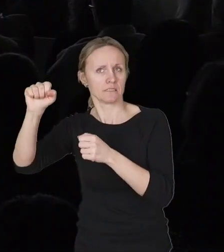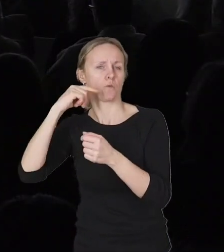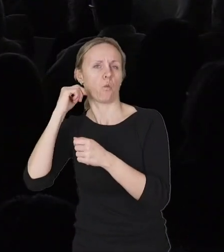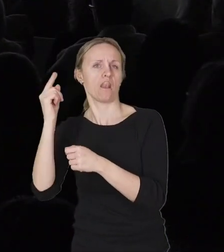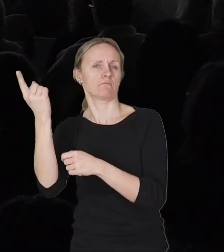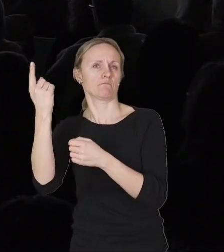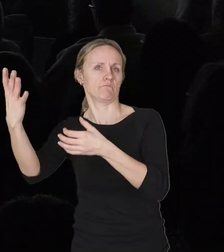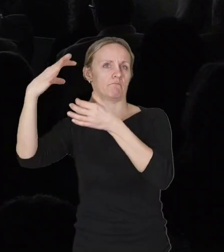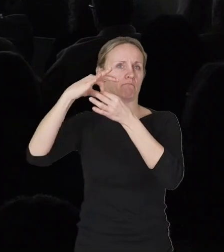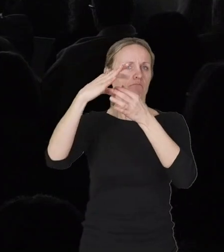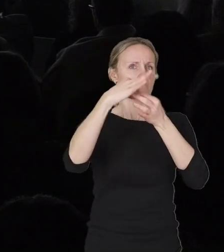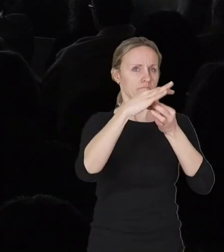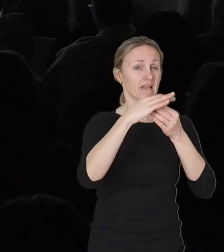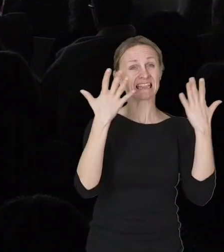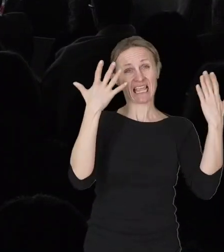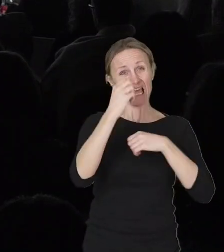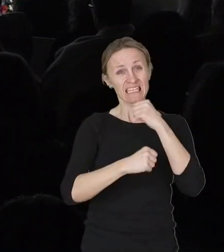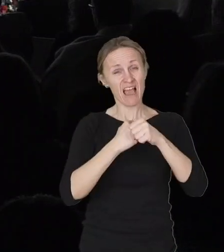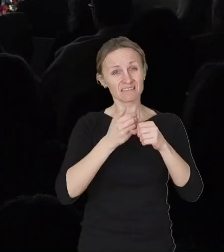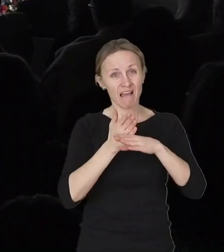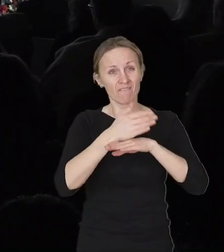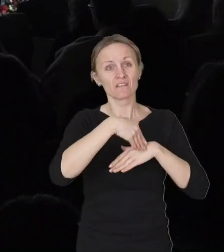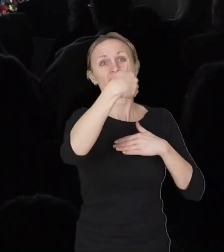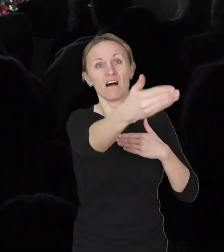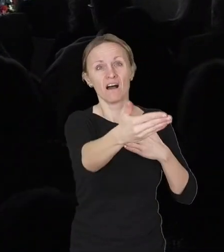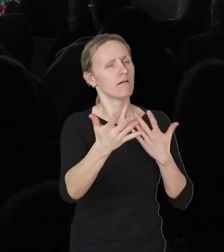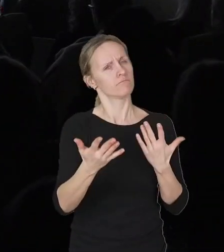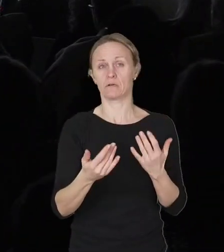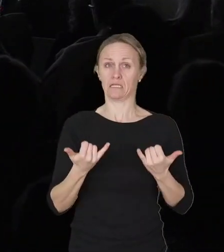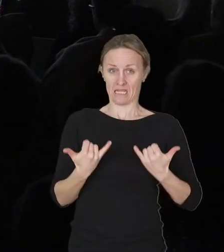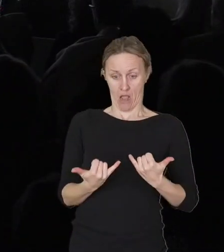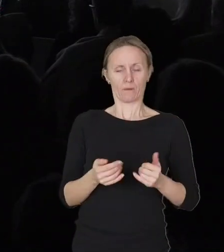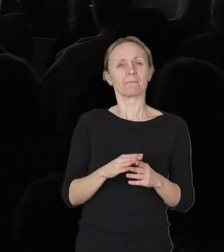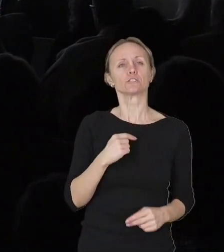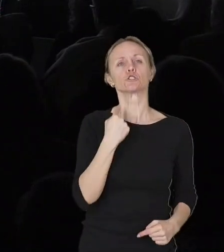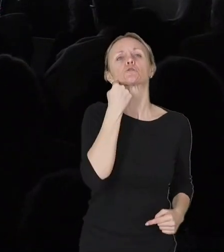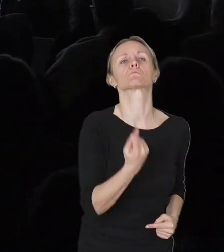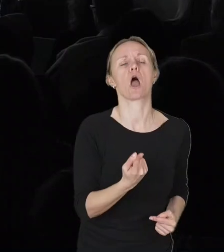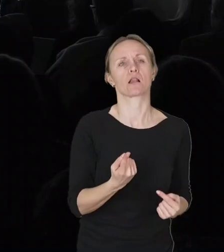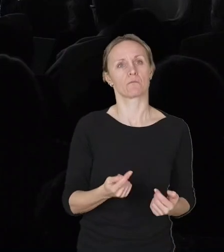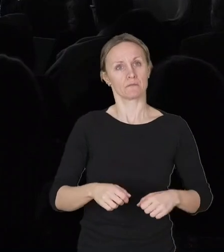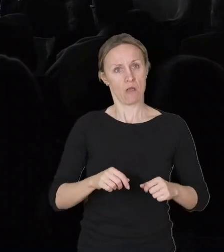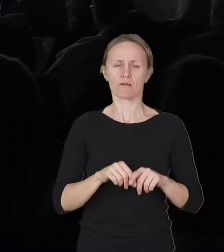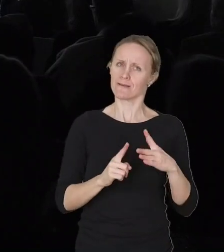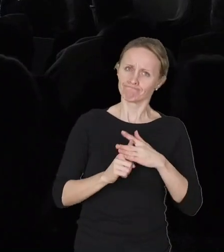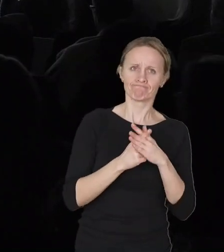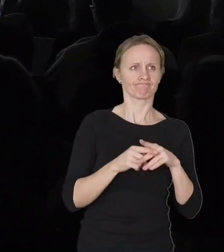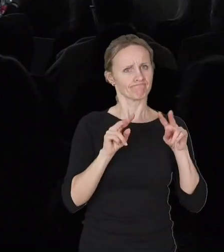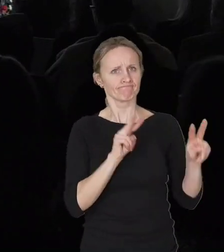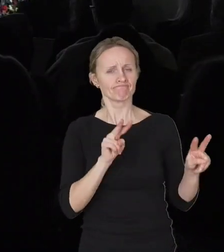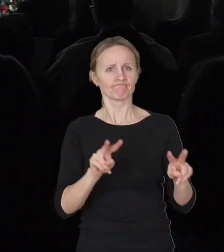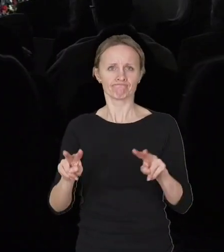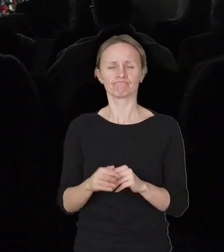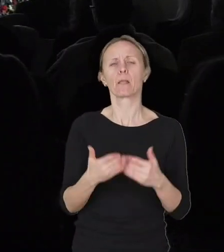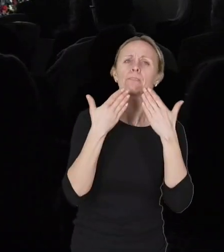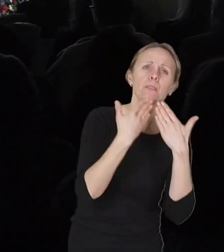in the morning, the hope sells better than fear. Thank you so much, Wolfgang. Sure. It was great to have you here, and thank